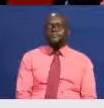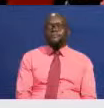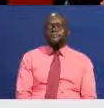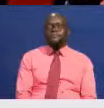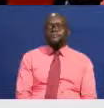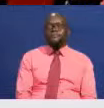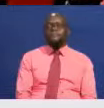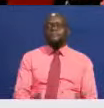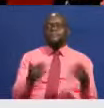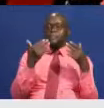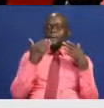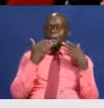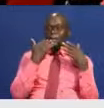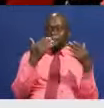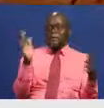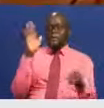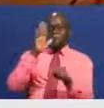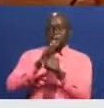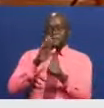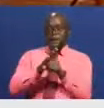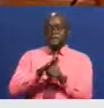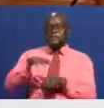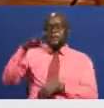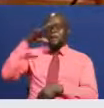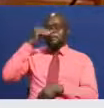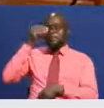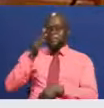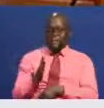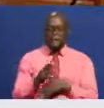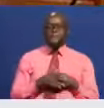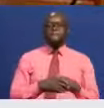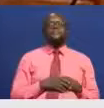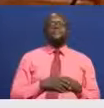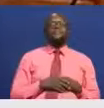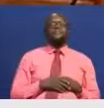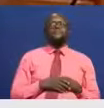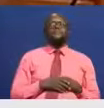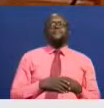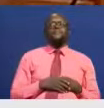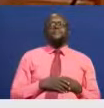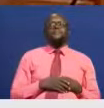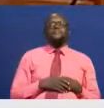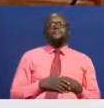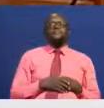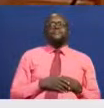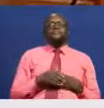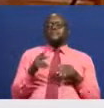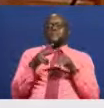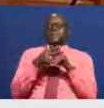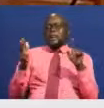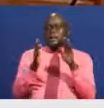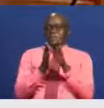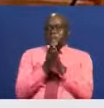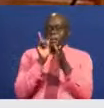Thank you very much, Mr. Speaker. Mr. Speaker, sir, allow me to start